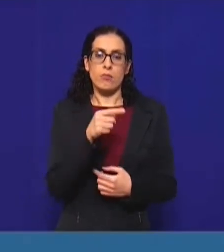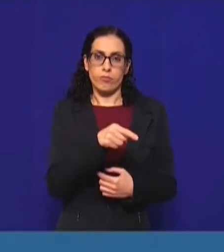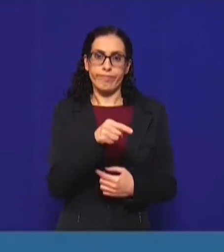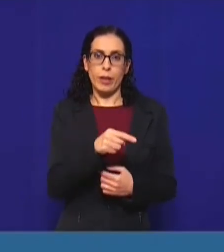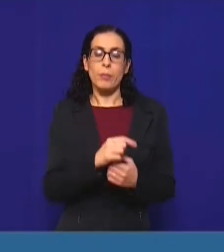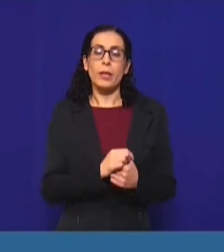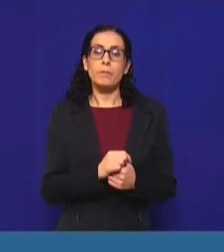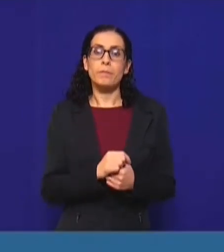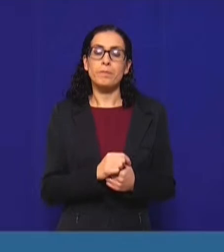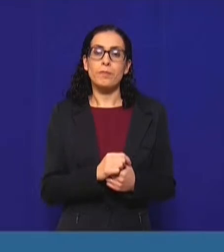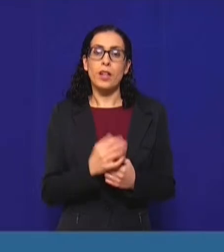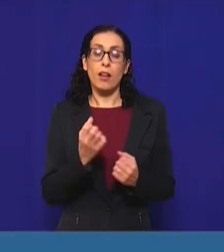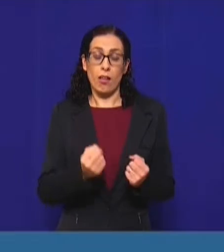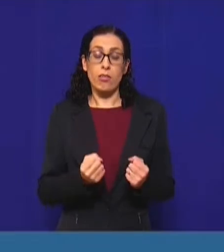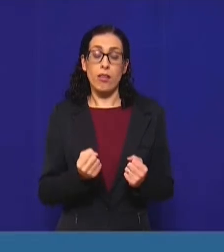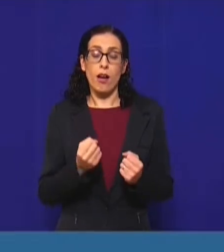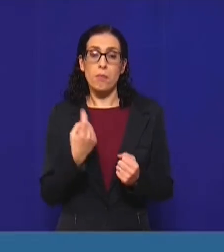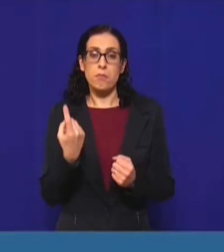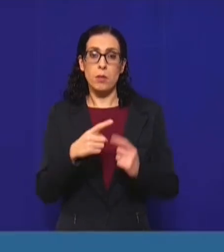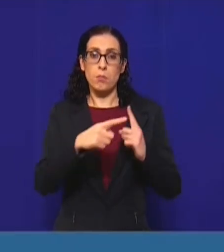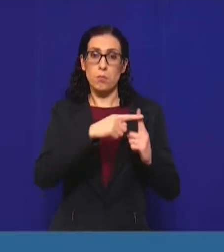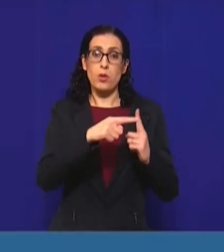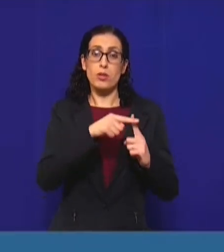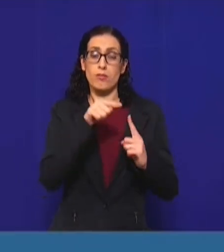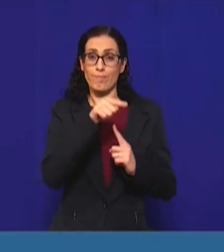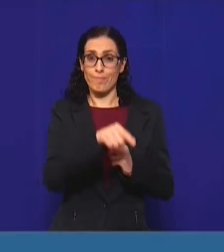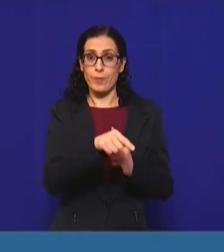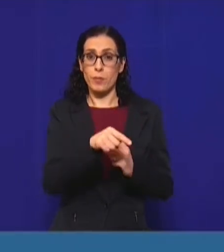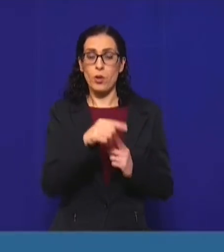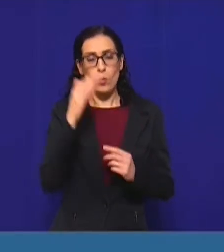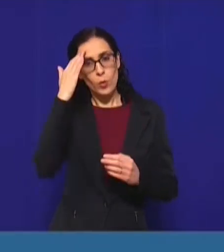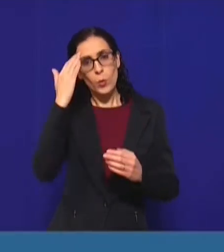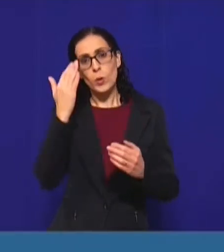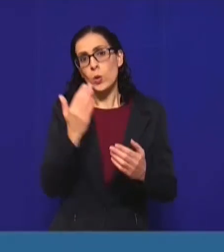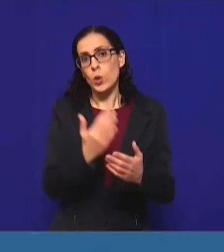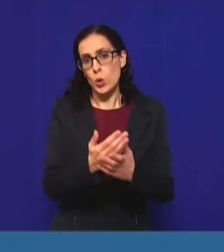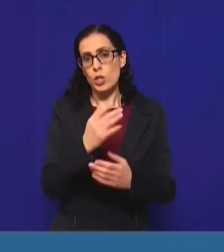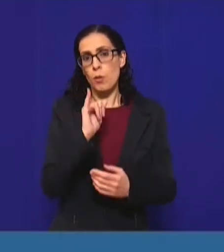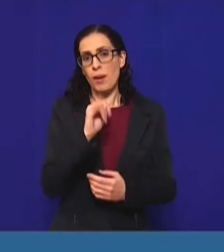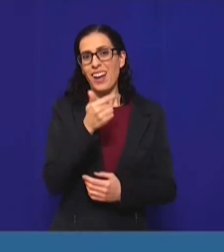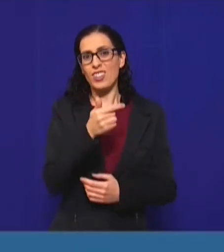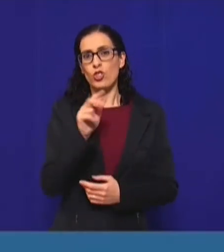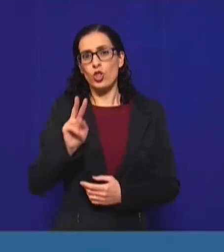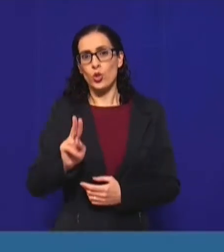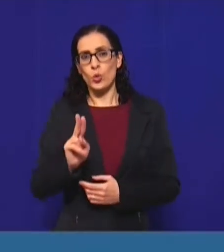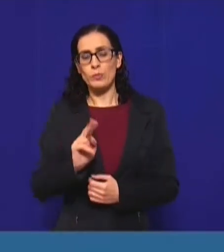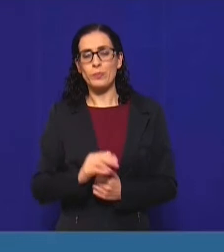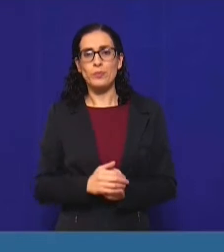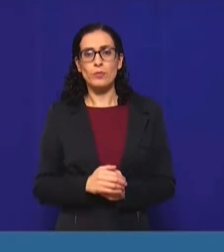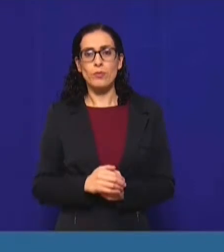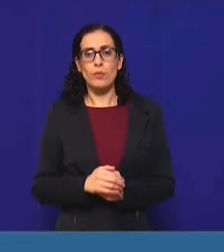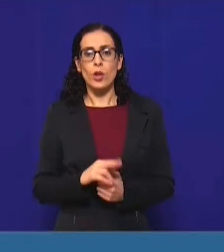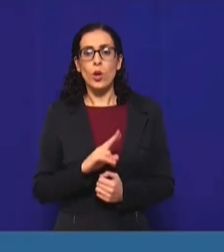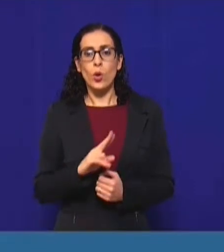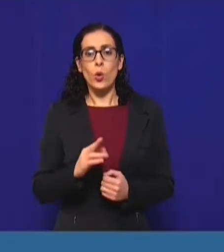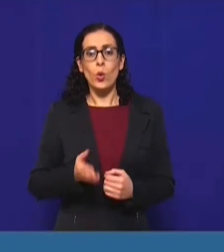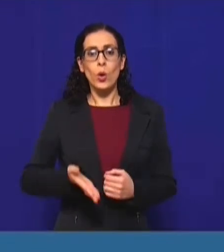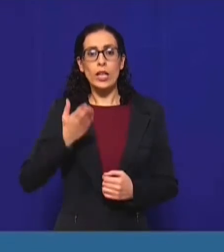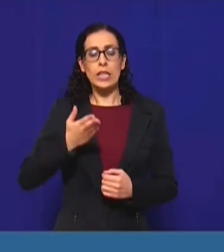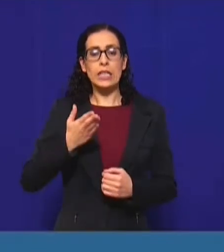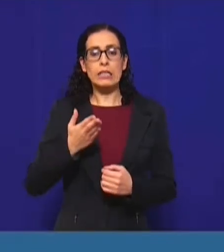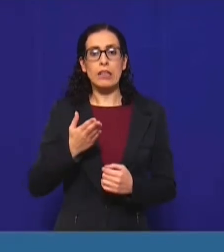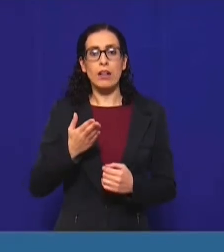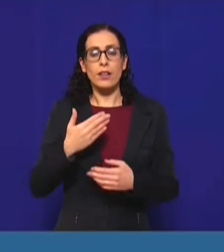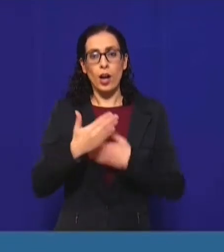qed ikollna dawn in-numru ta' każijiet li qegħdin jiġu wkoll ikkurati fl-ITU u hemmhekk aħna nagħtuhom l-aħjar kura li għandna fl-ITU